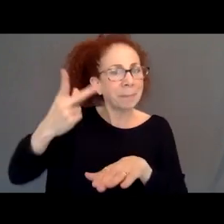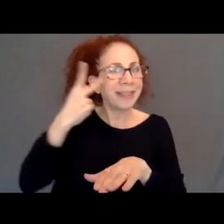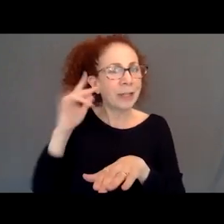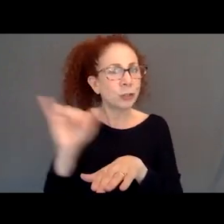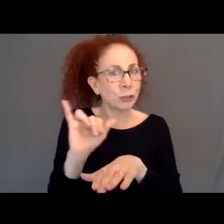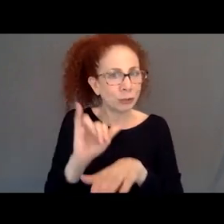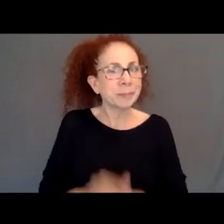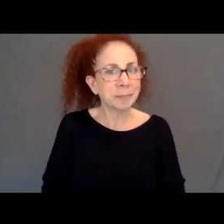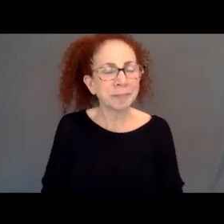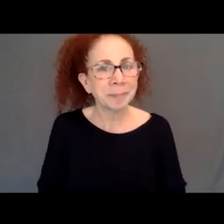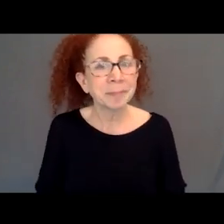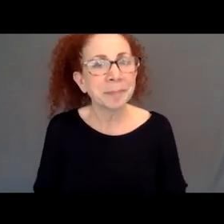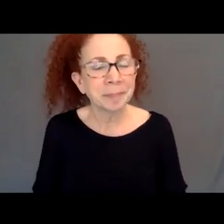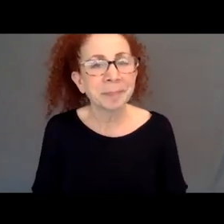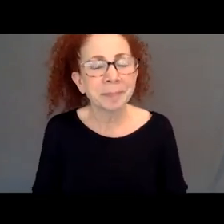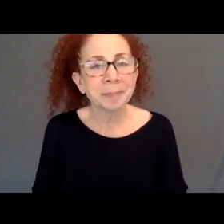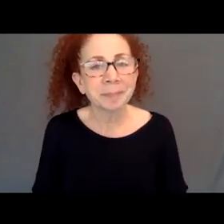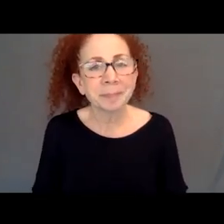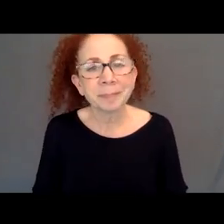practice